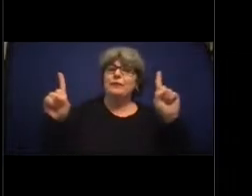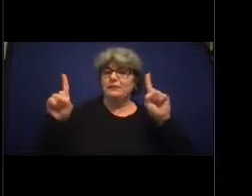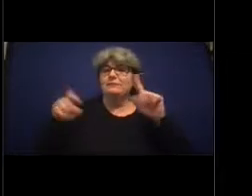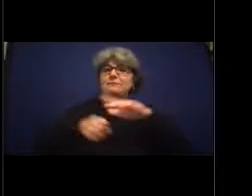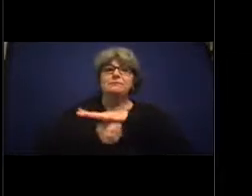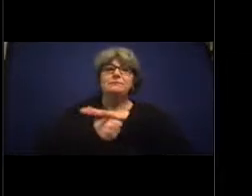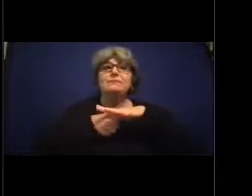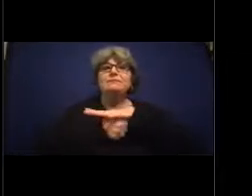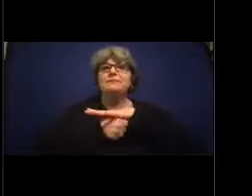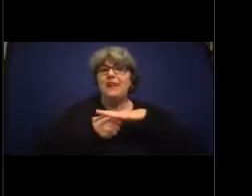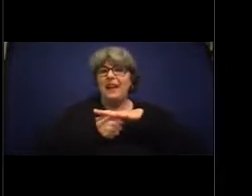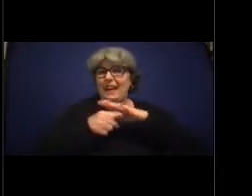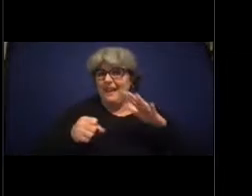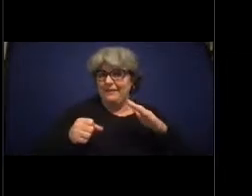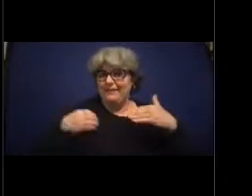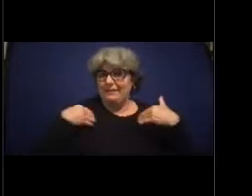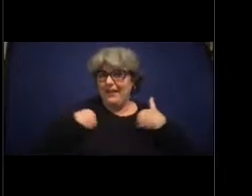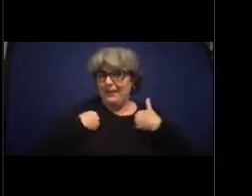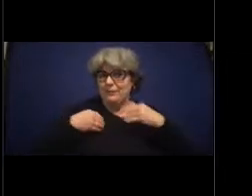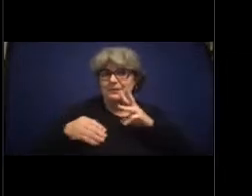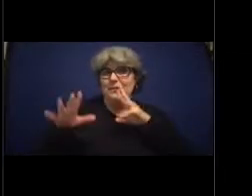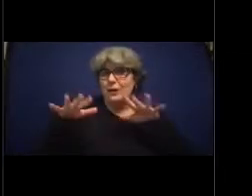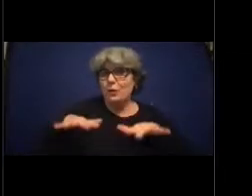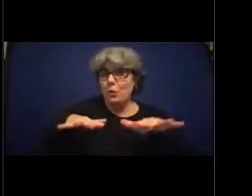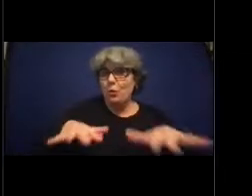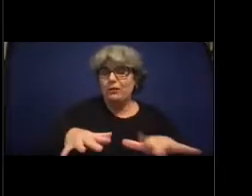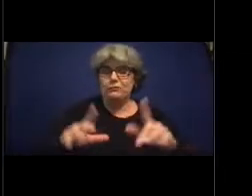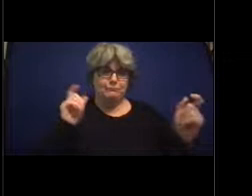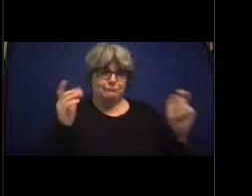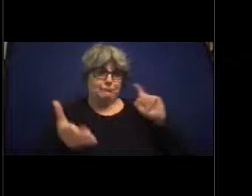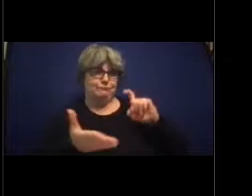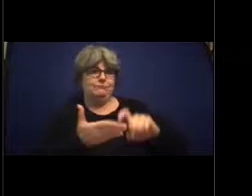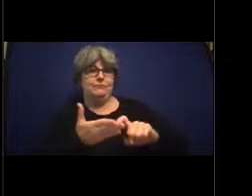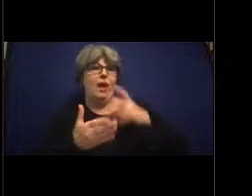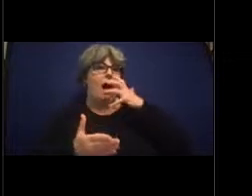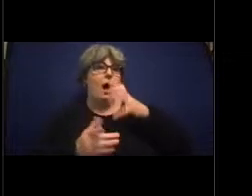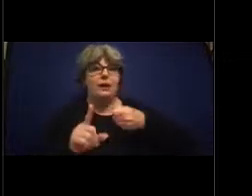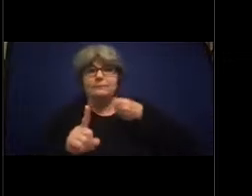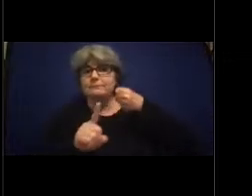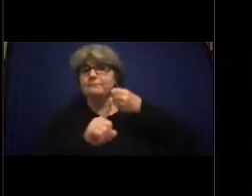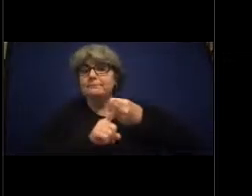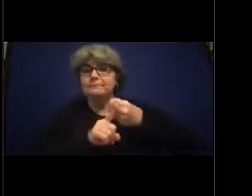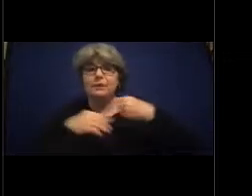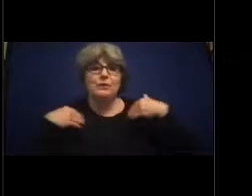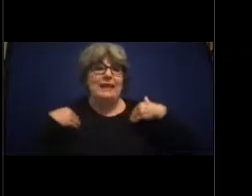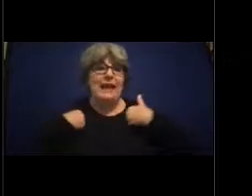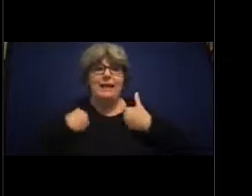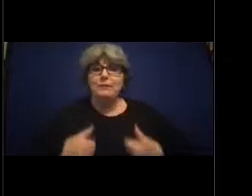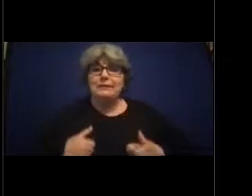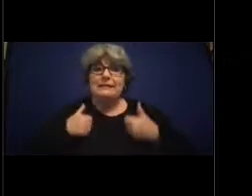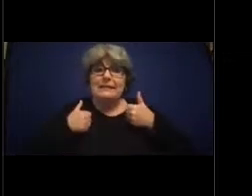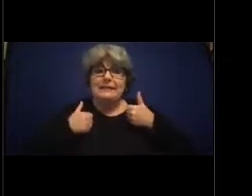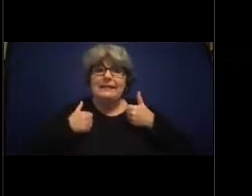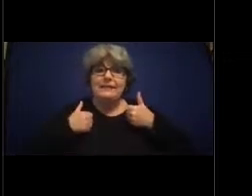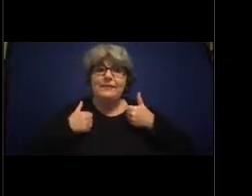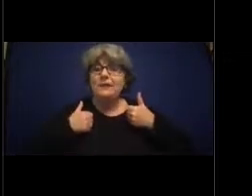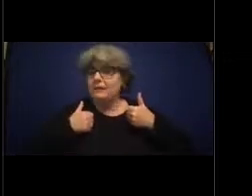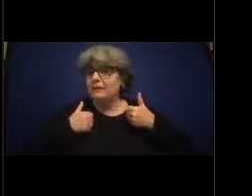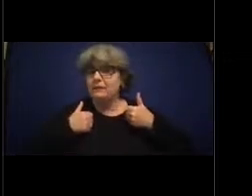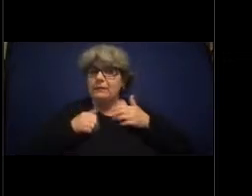of that transition. And when we see that shift, when these heat waves come, a lot of those animals are living on the edge of what they can live at.